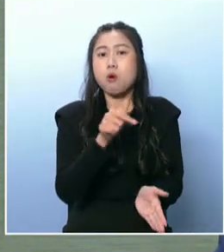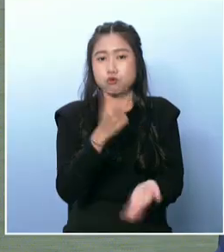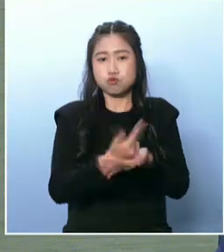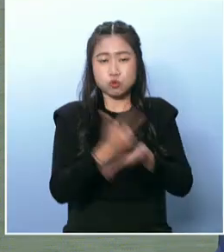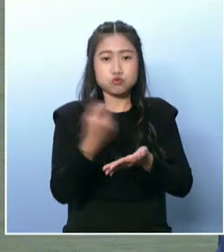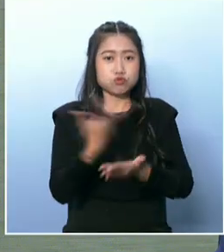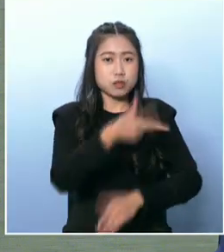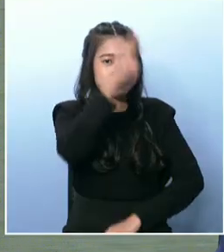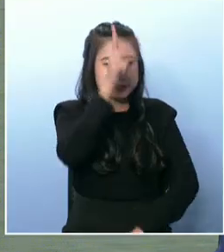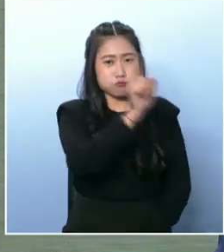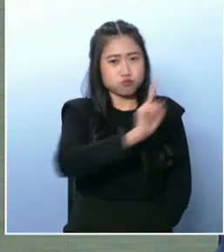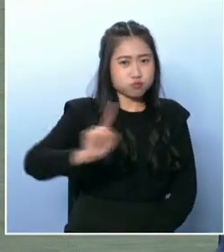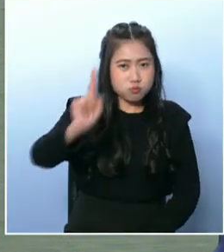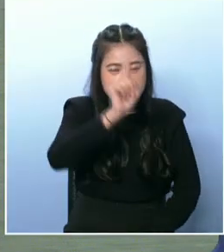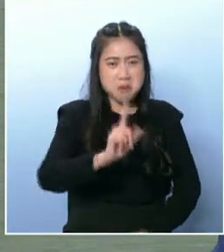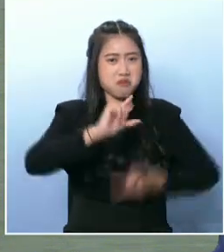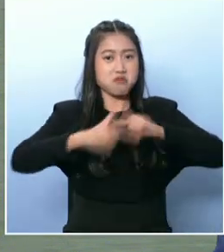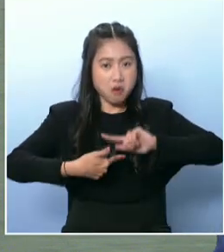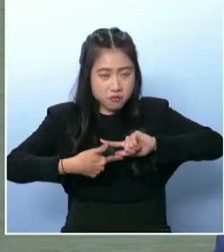goal.